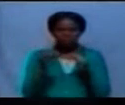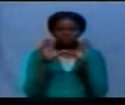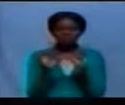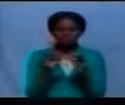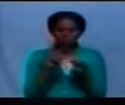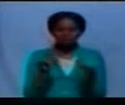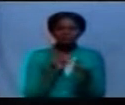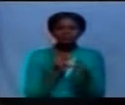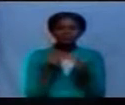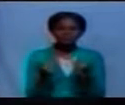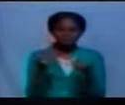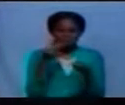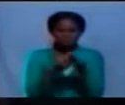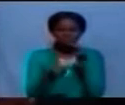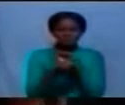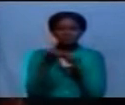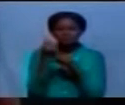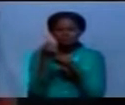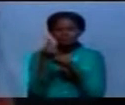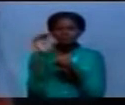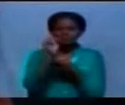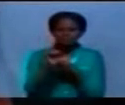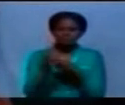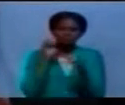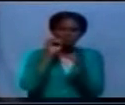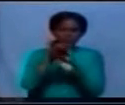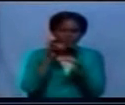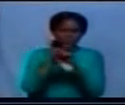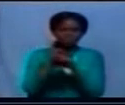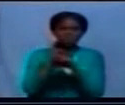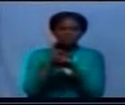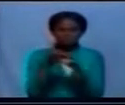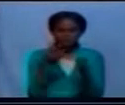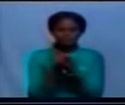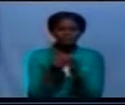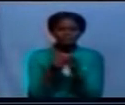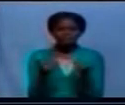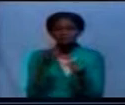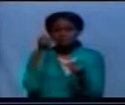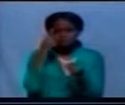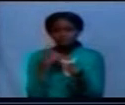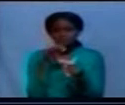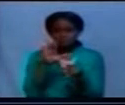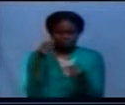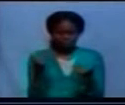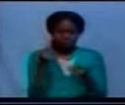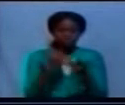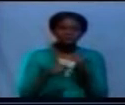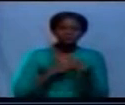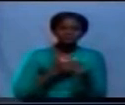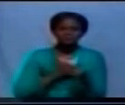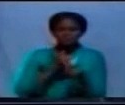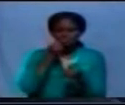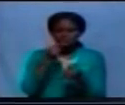yet they contribute only 11% of the total deposit base. Then there's something wrong. What I'm saying is you